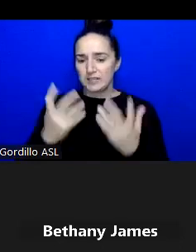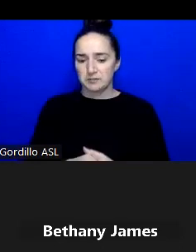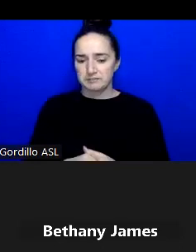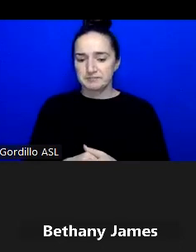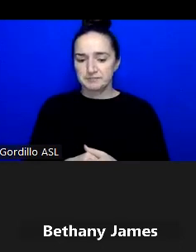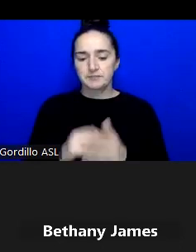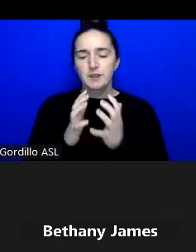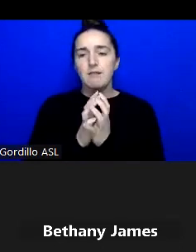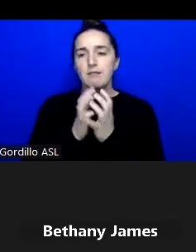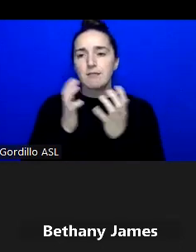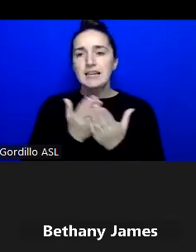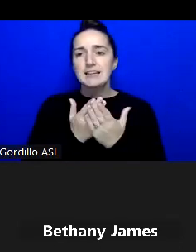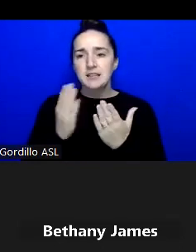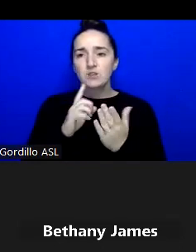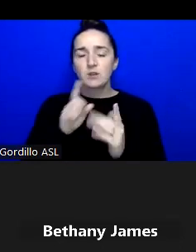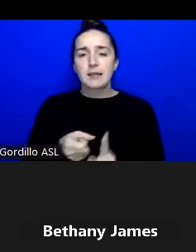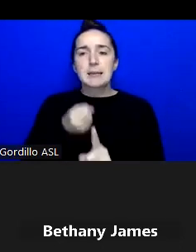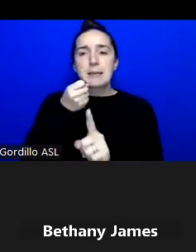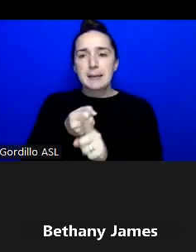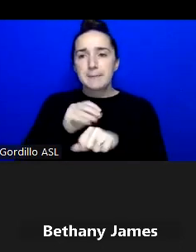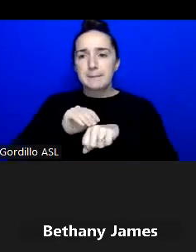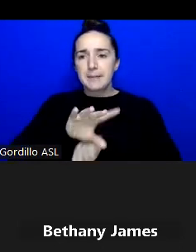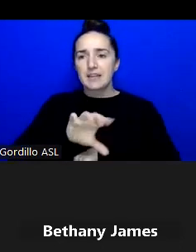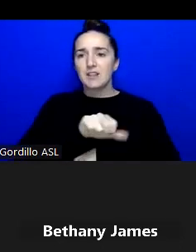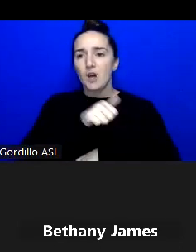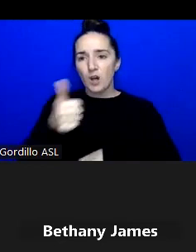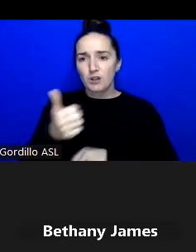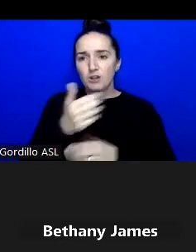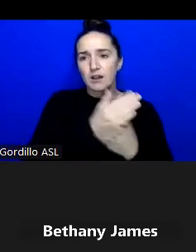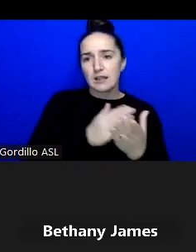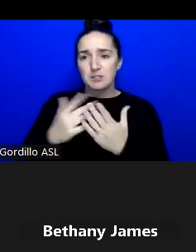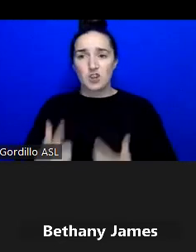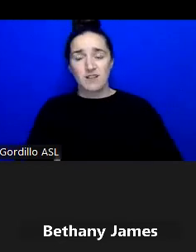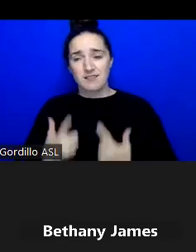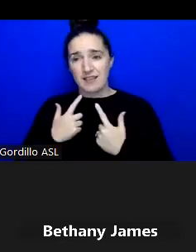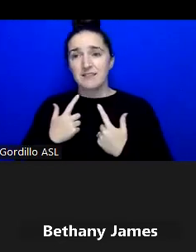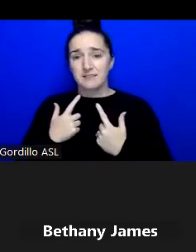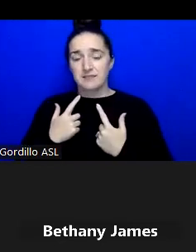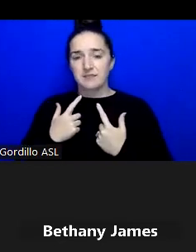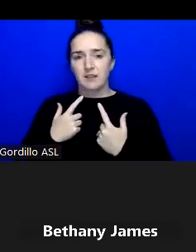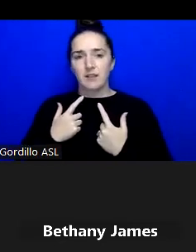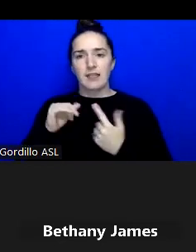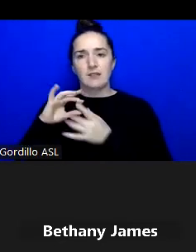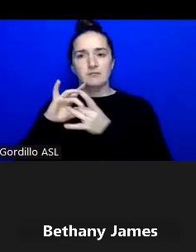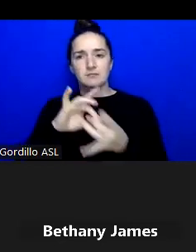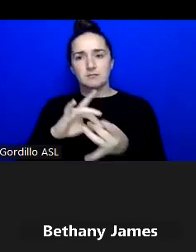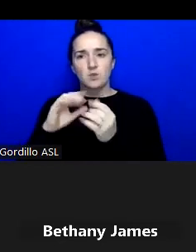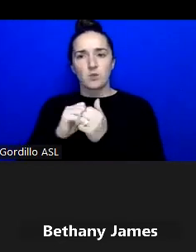really impact our other elements of our life that are correlated with hearing